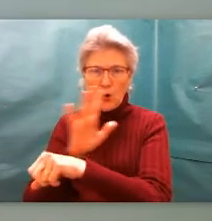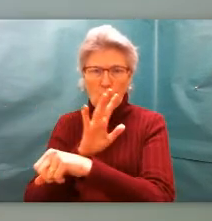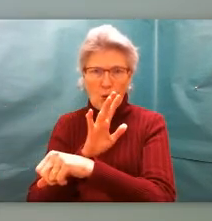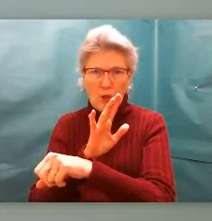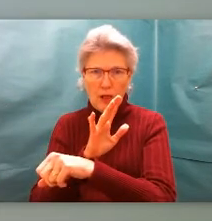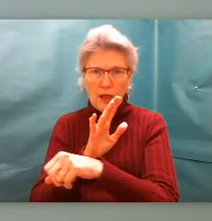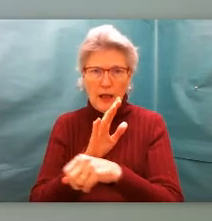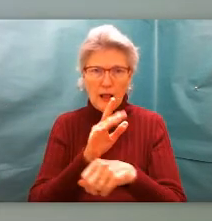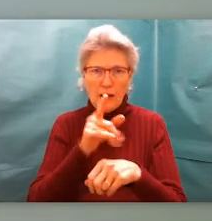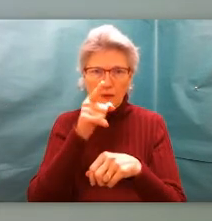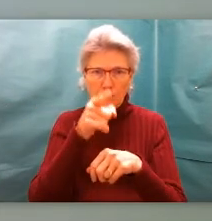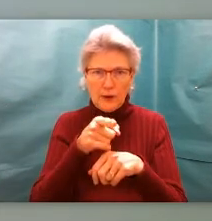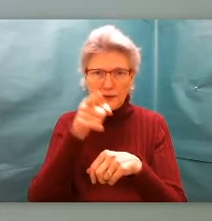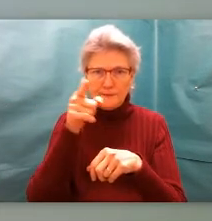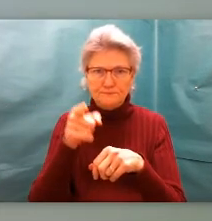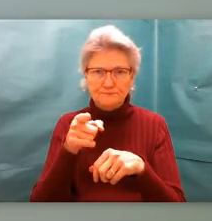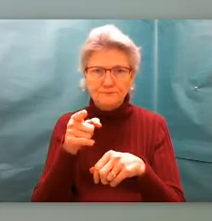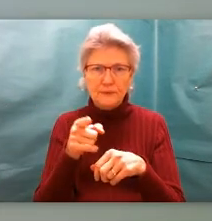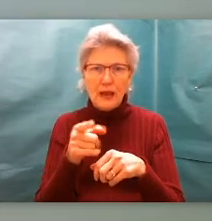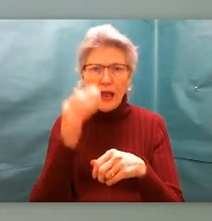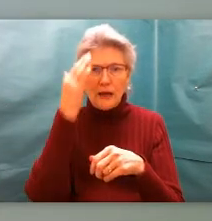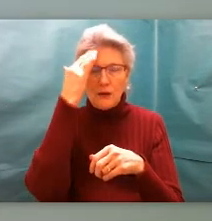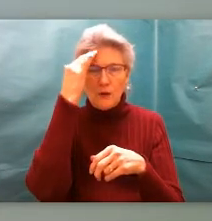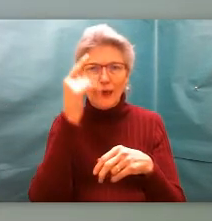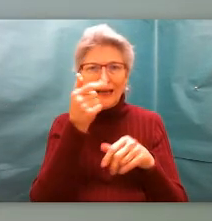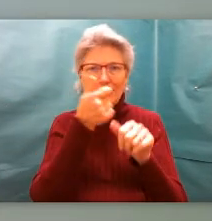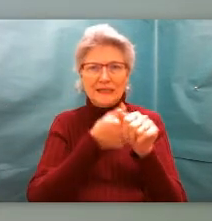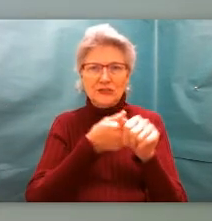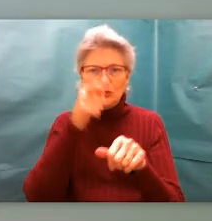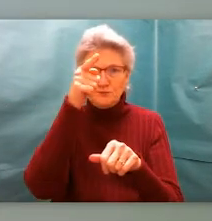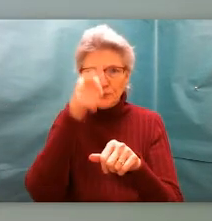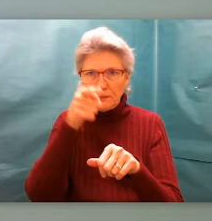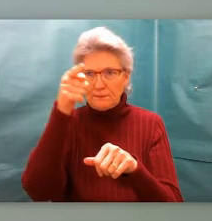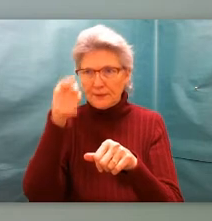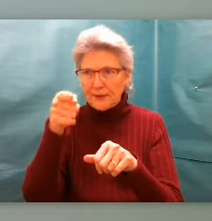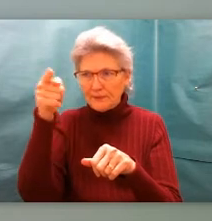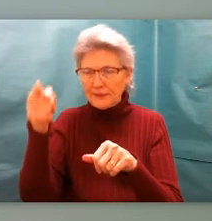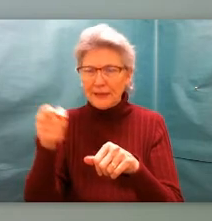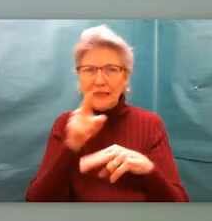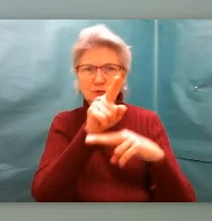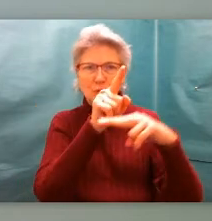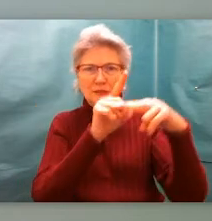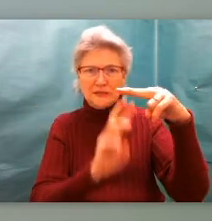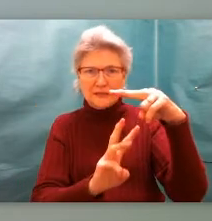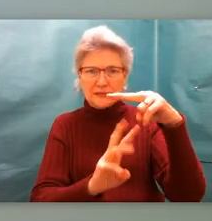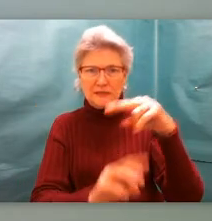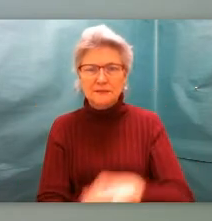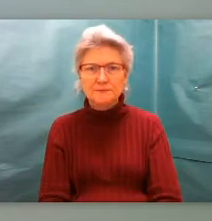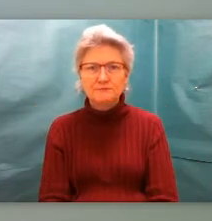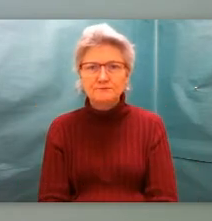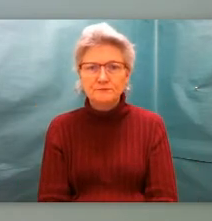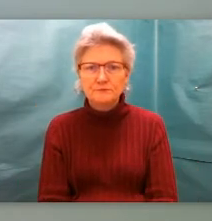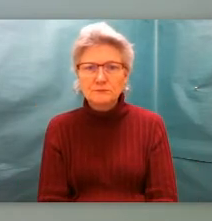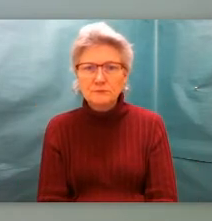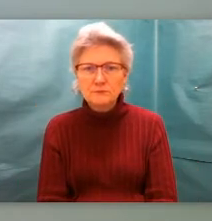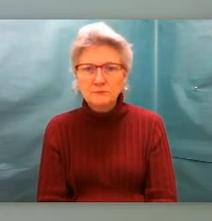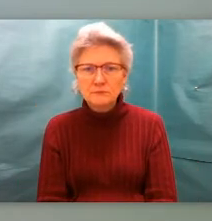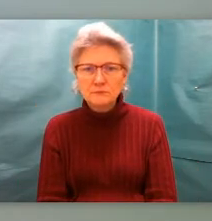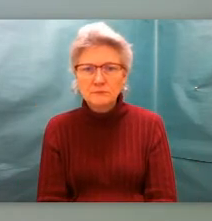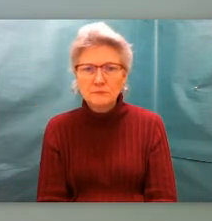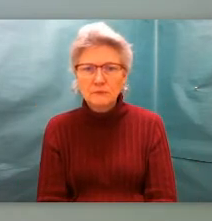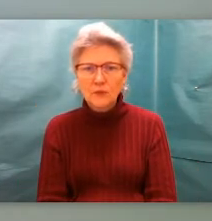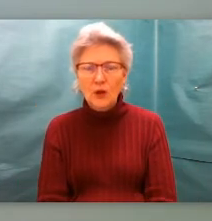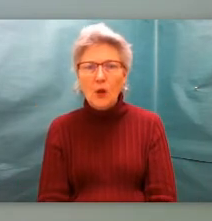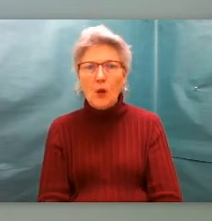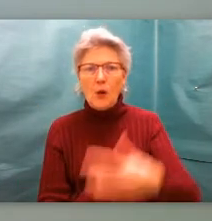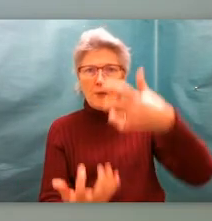And along the way, I know that each mark on my number line will match